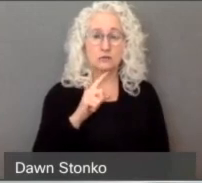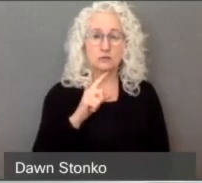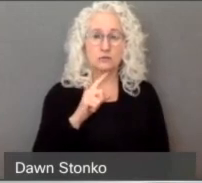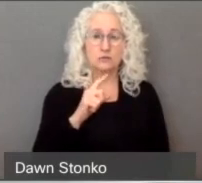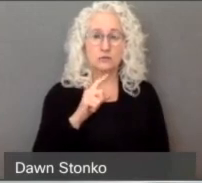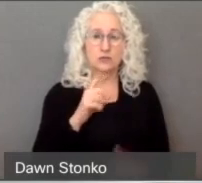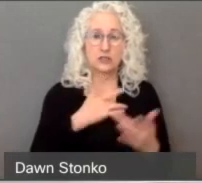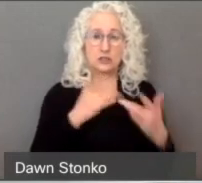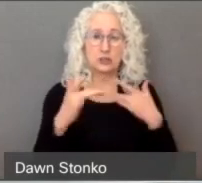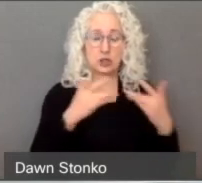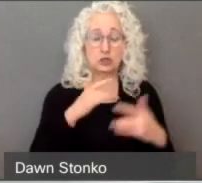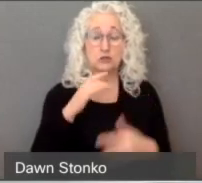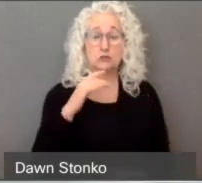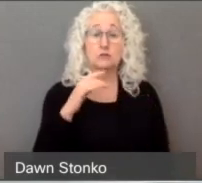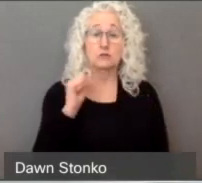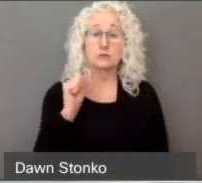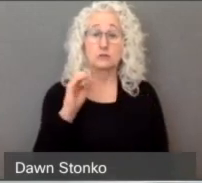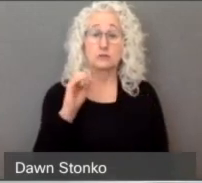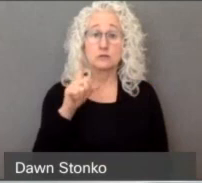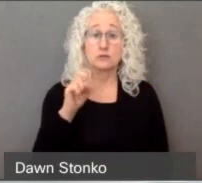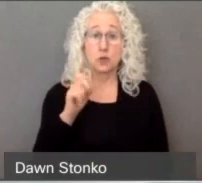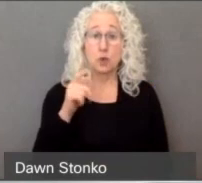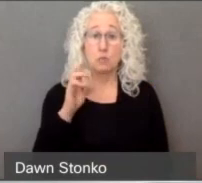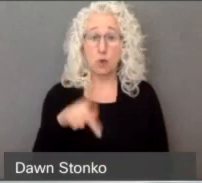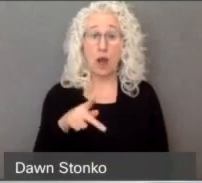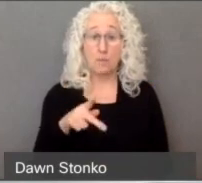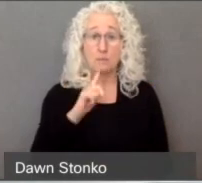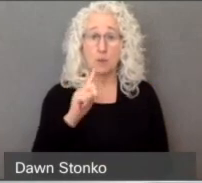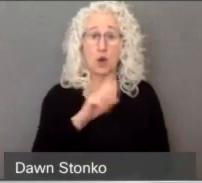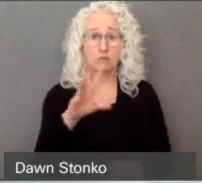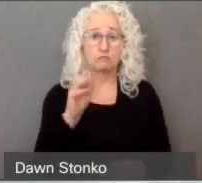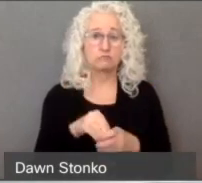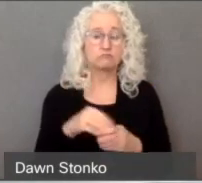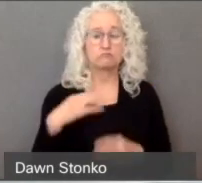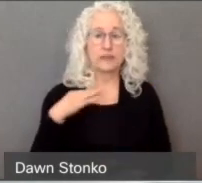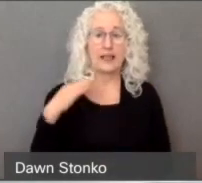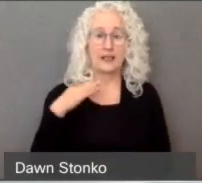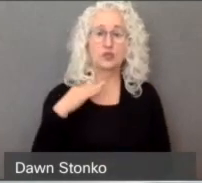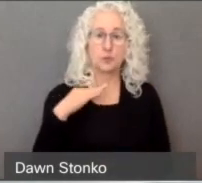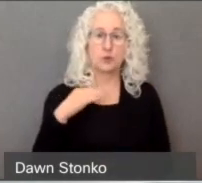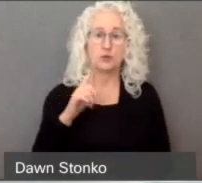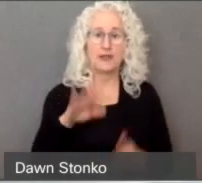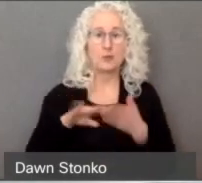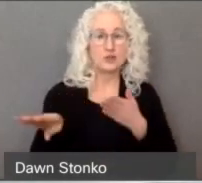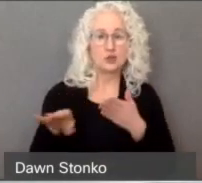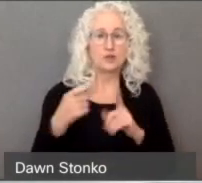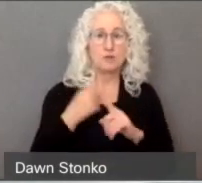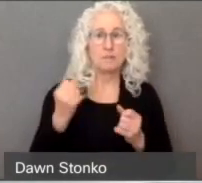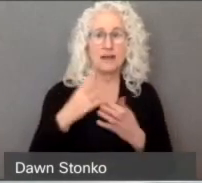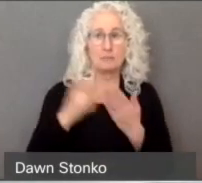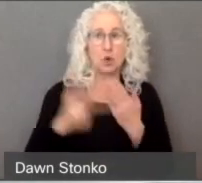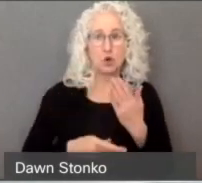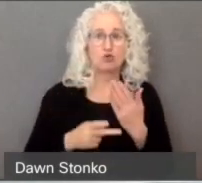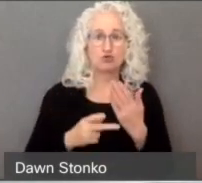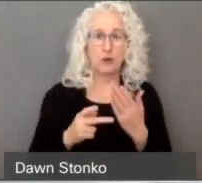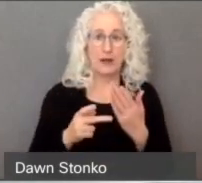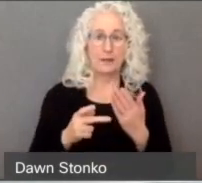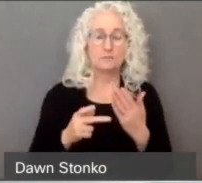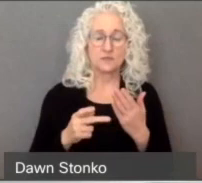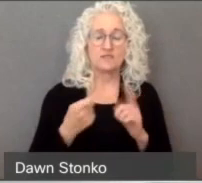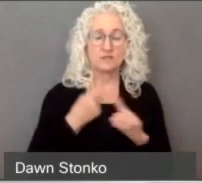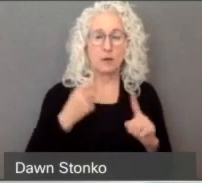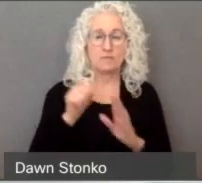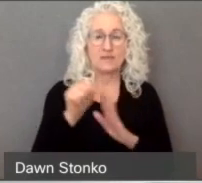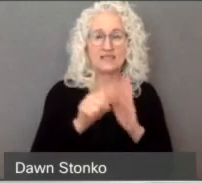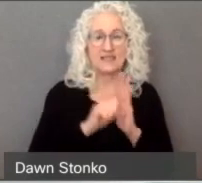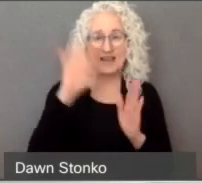eligible. They were excluded from many of the earlier programs that were put out, at the state and federal level. So we